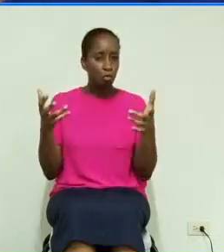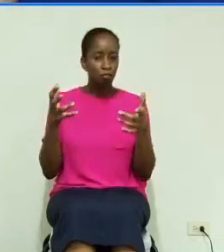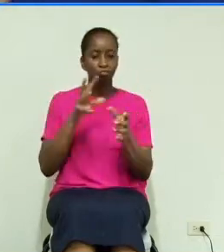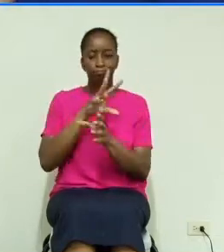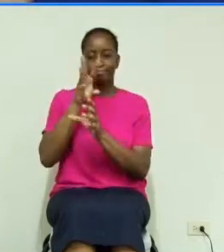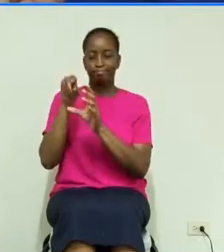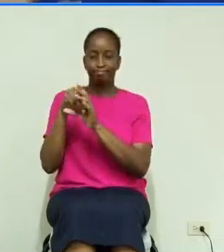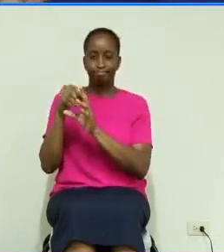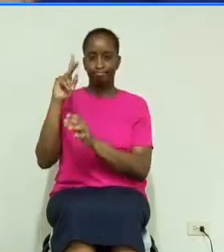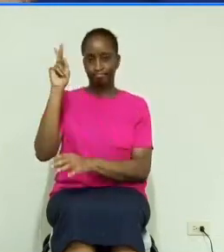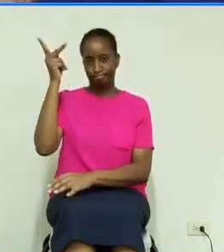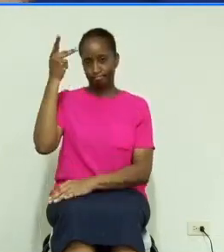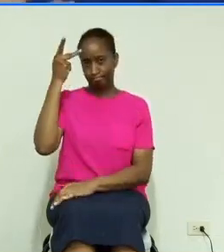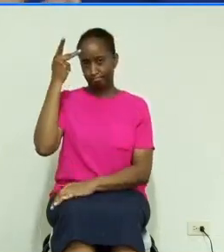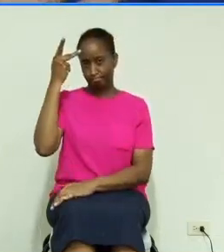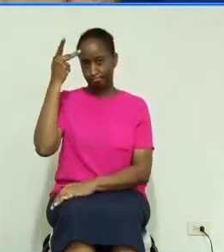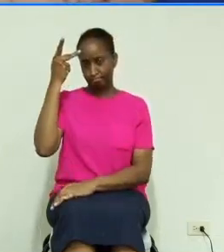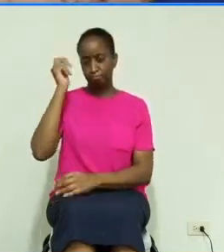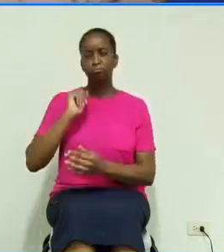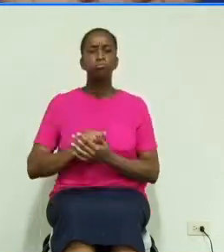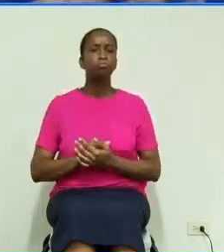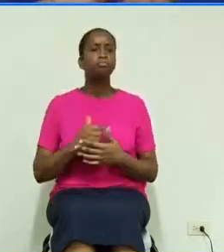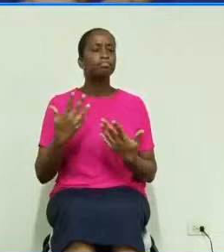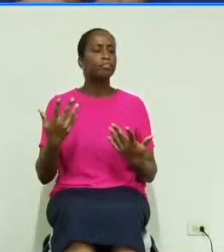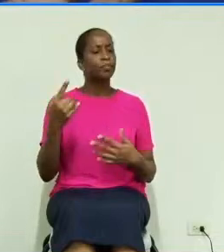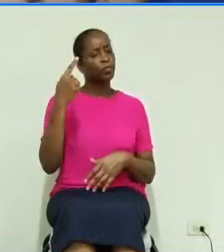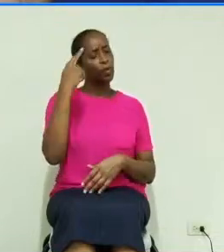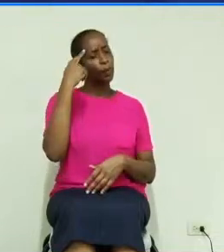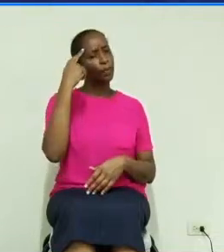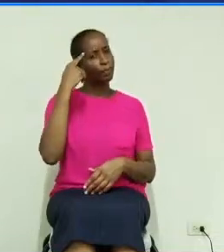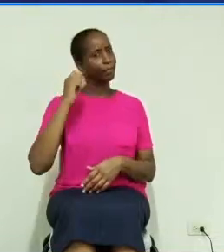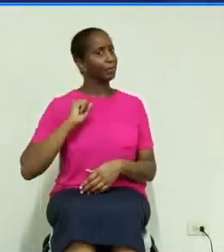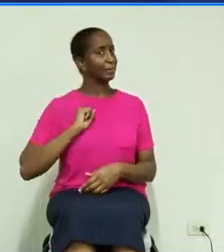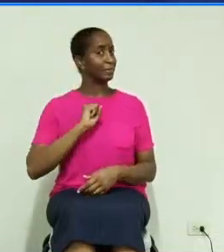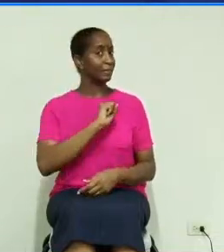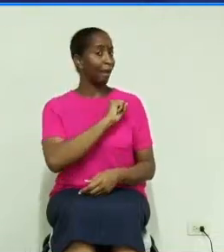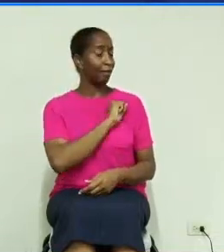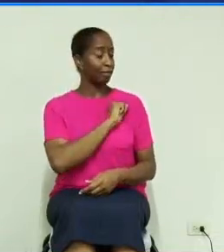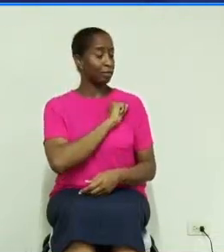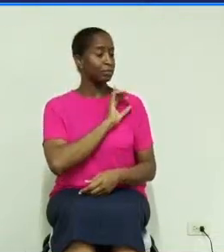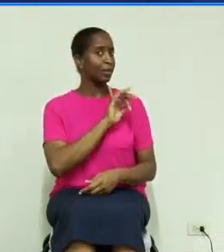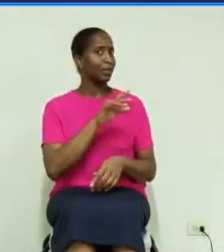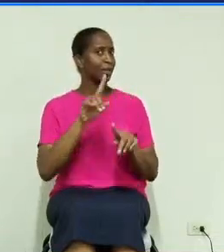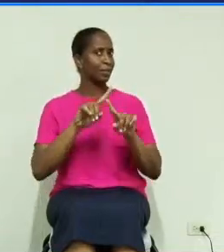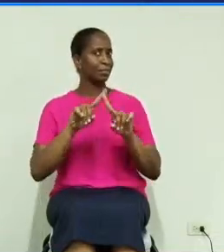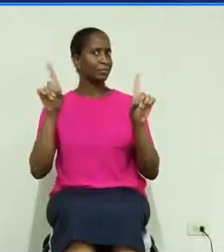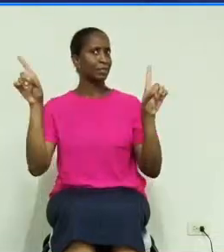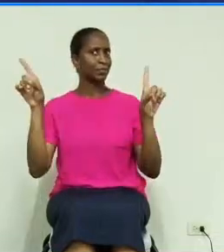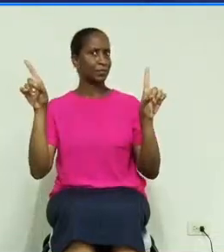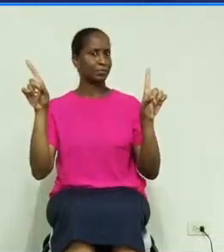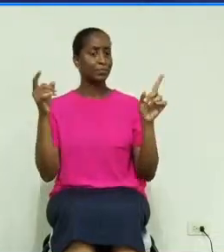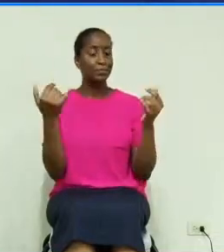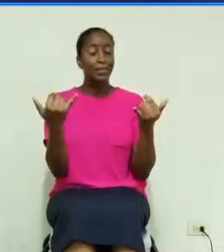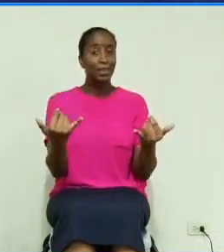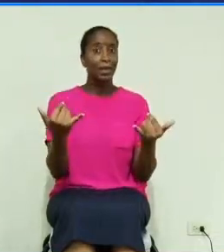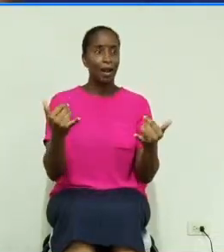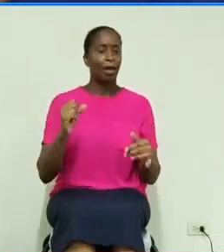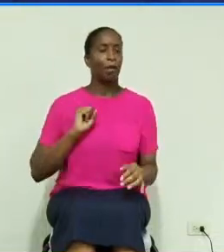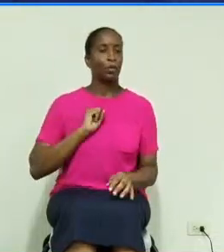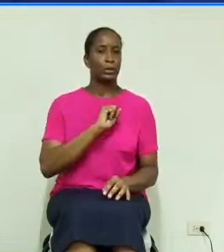maybe it is going in the separate trajectory, because I think the current Senate has the largest number of